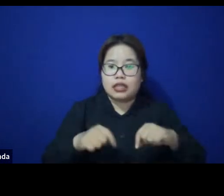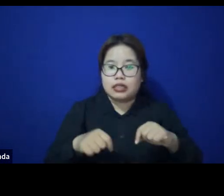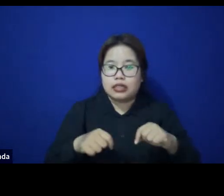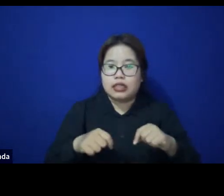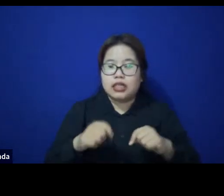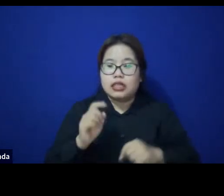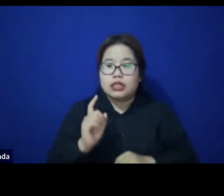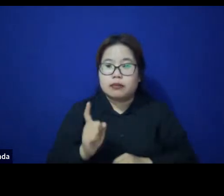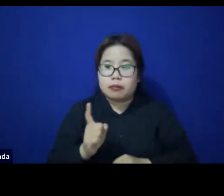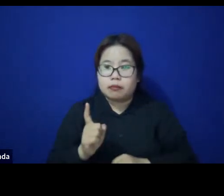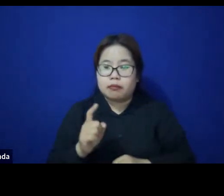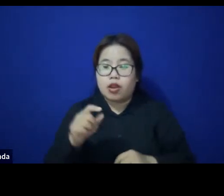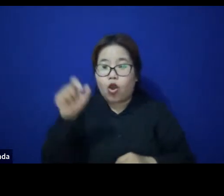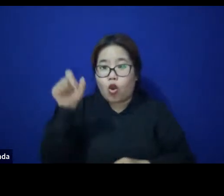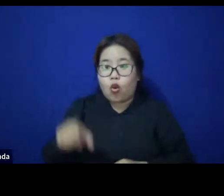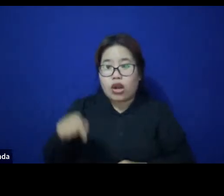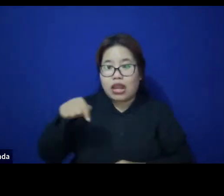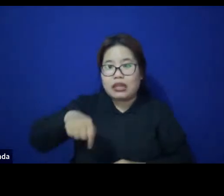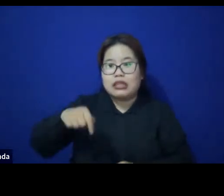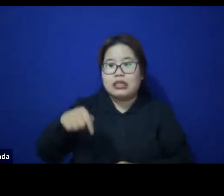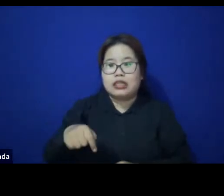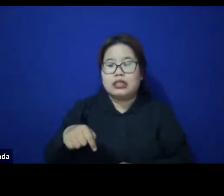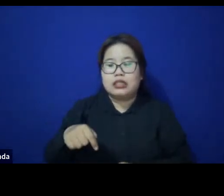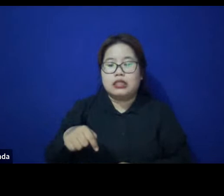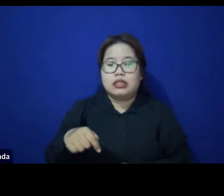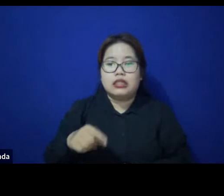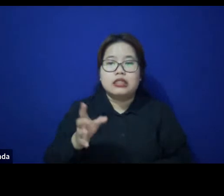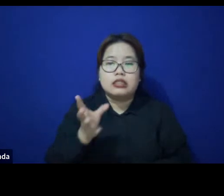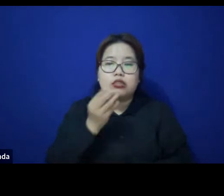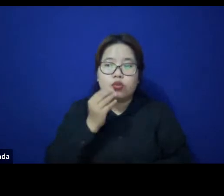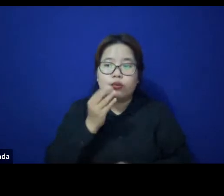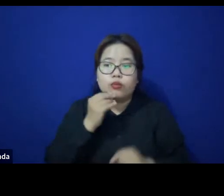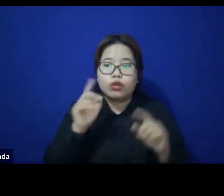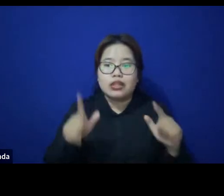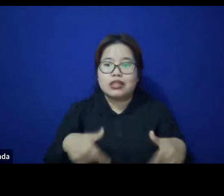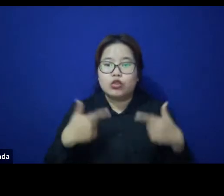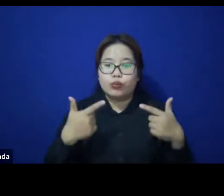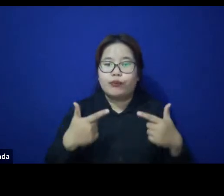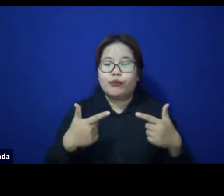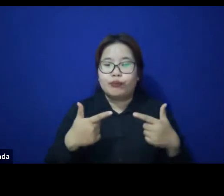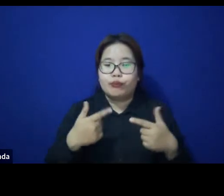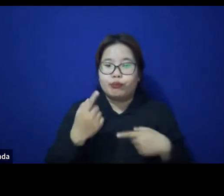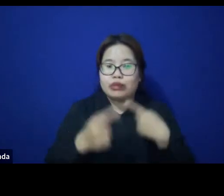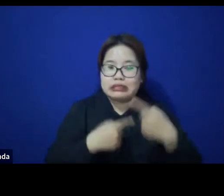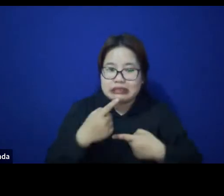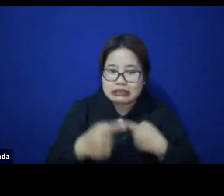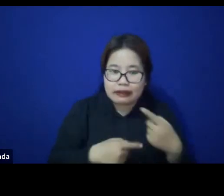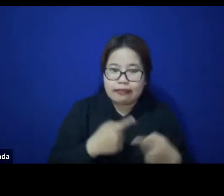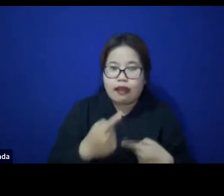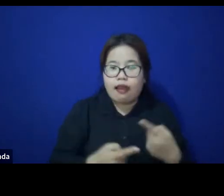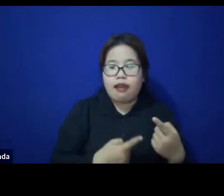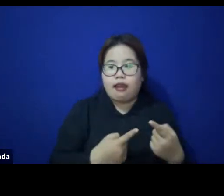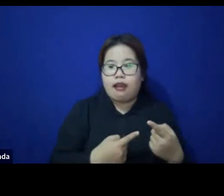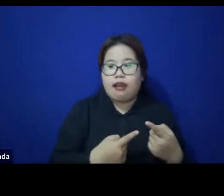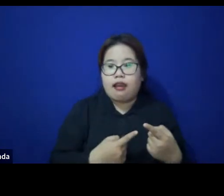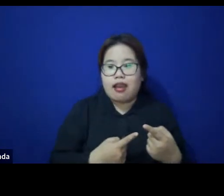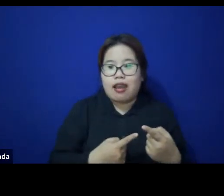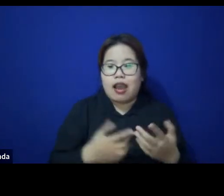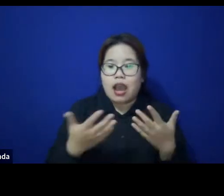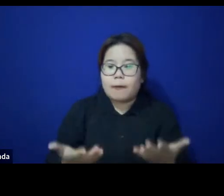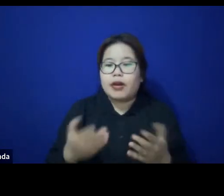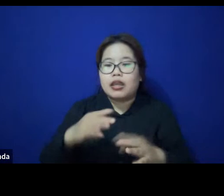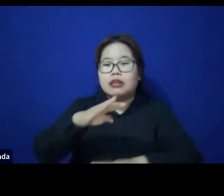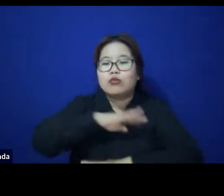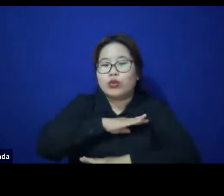her life will tell us what it takes to be accessible, and it will tell us what service